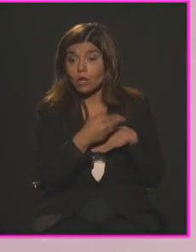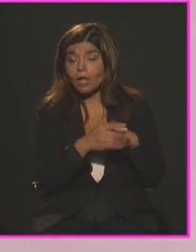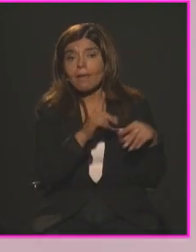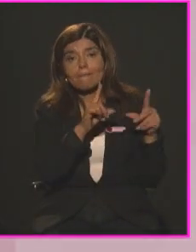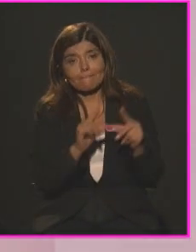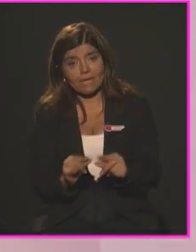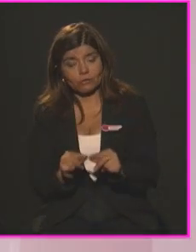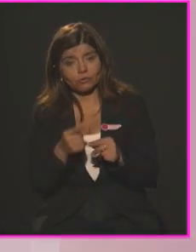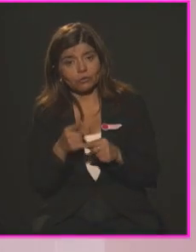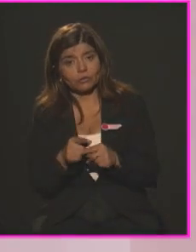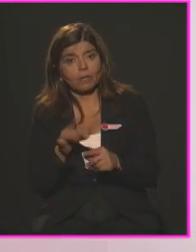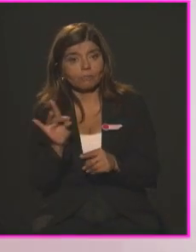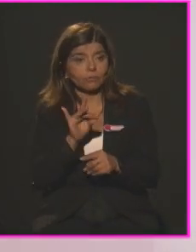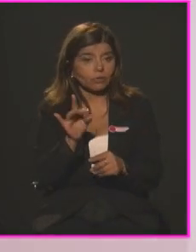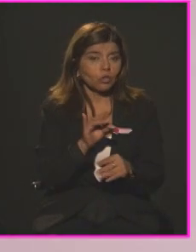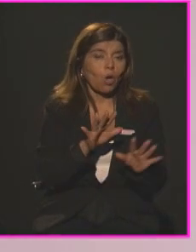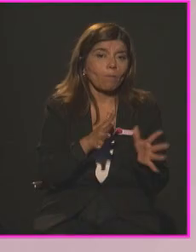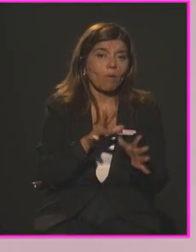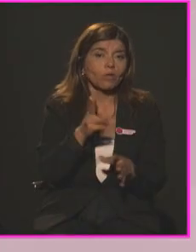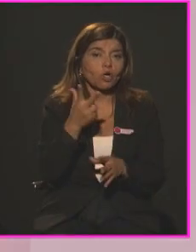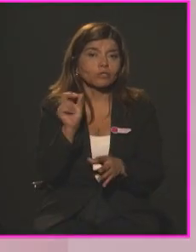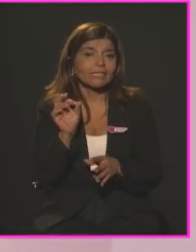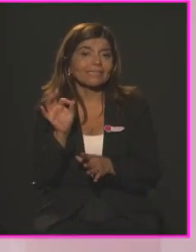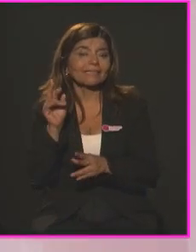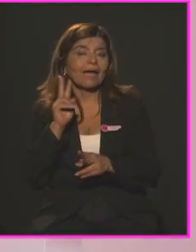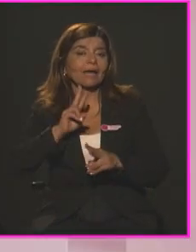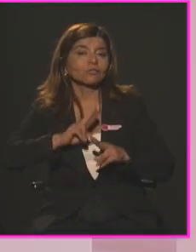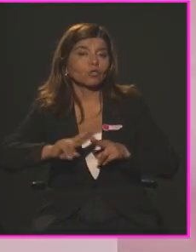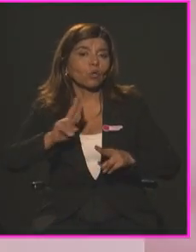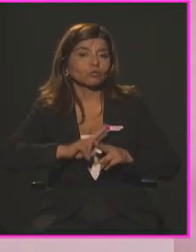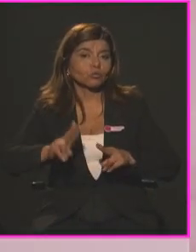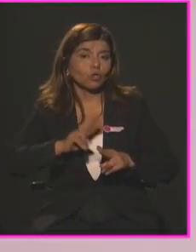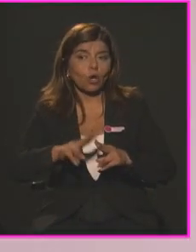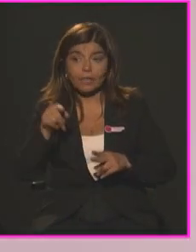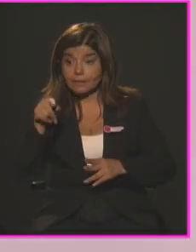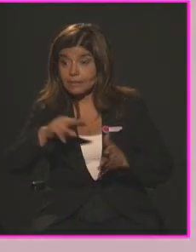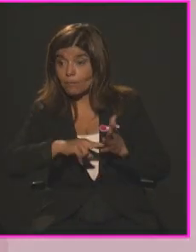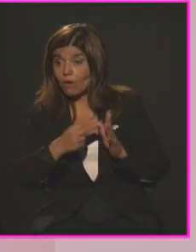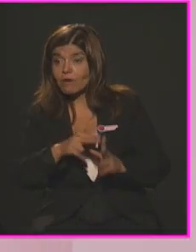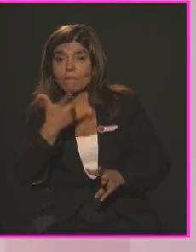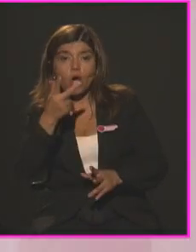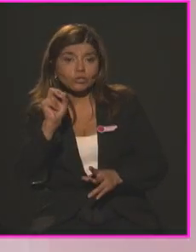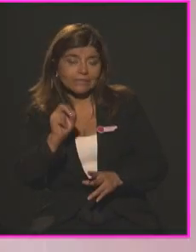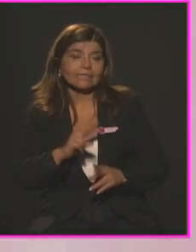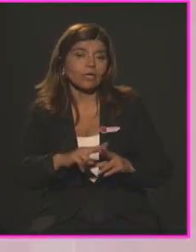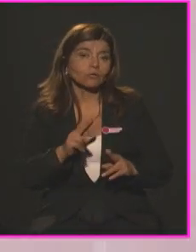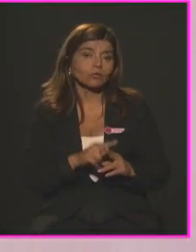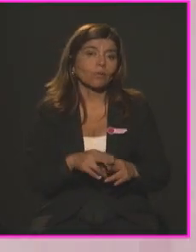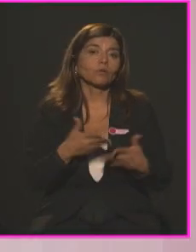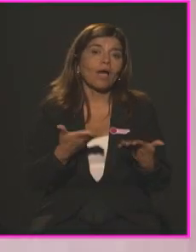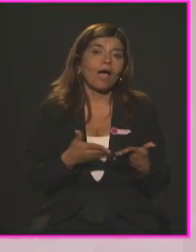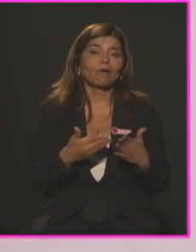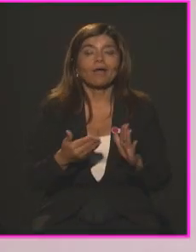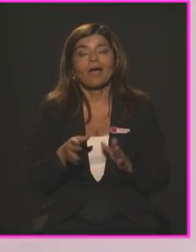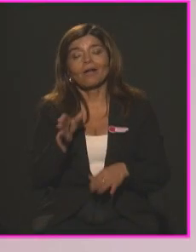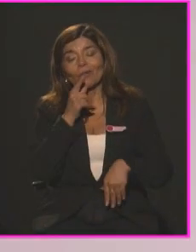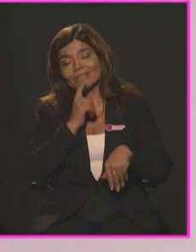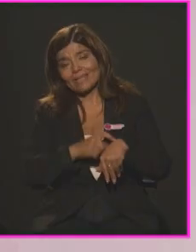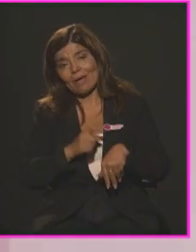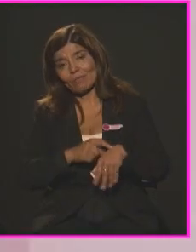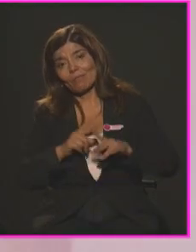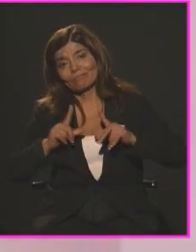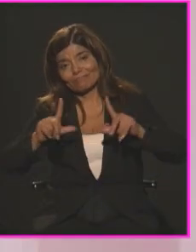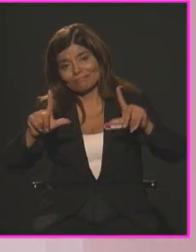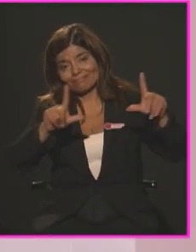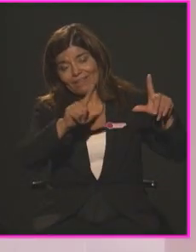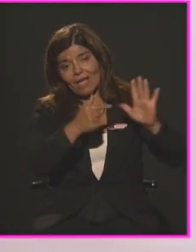over 80 solutions to the problem. I don't have time to go into all of them here, but they really boil down to a few